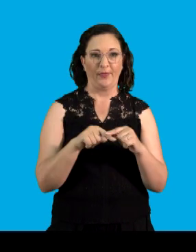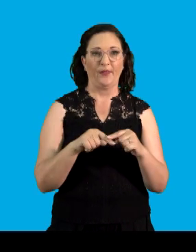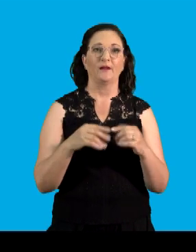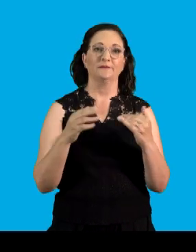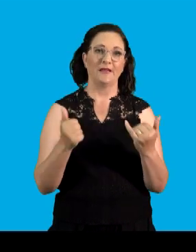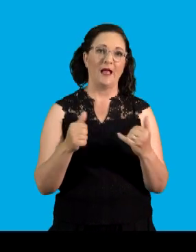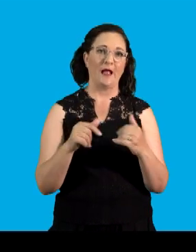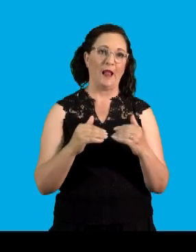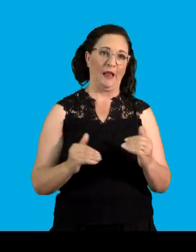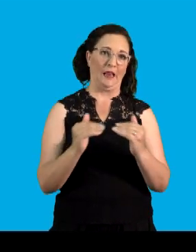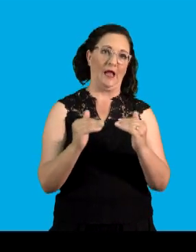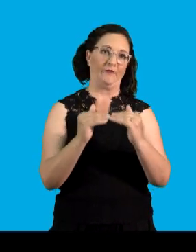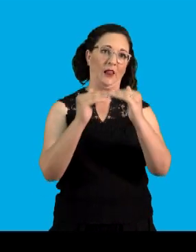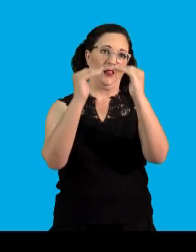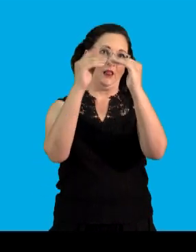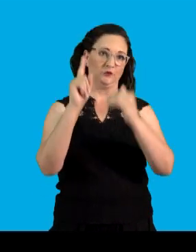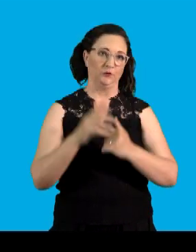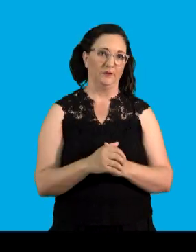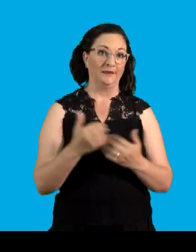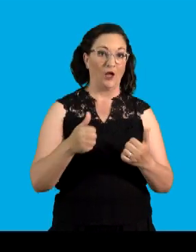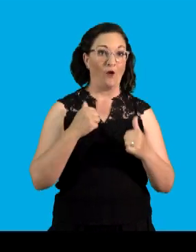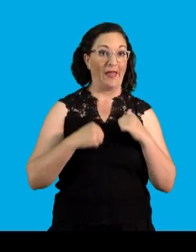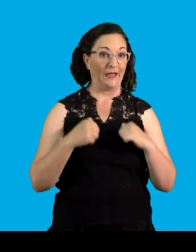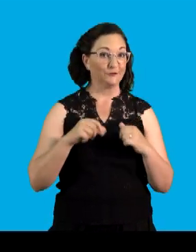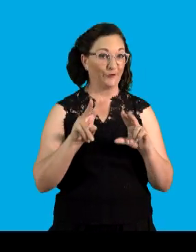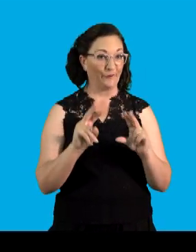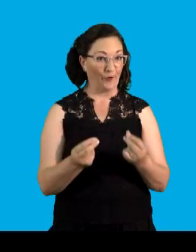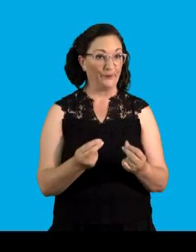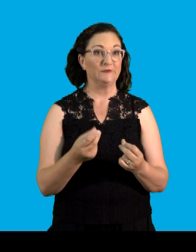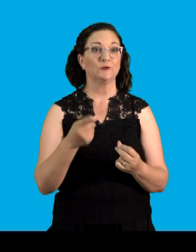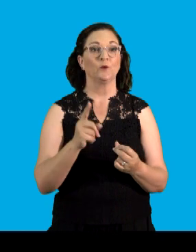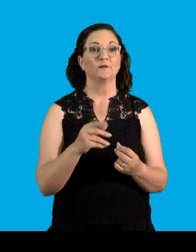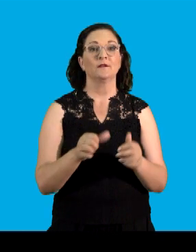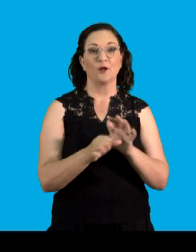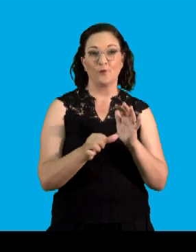And then I'm going to give you the general tips for answering paper 1.